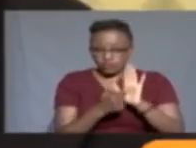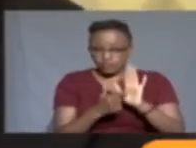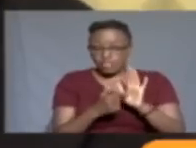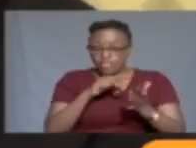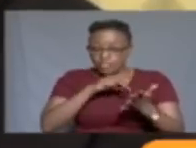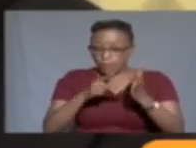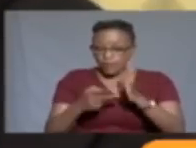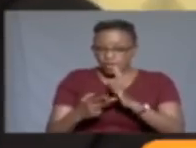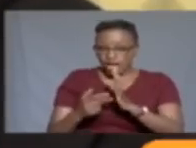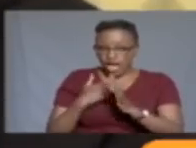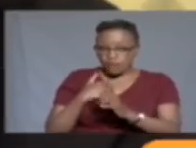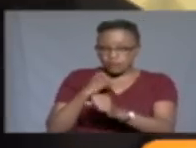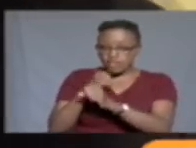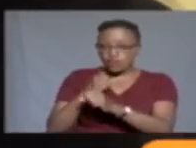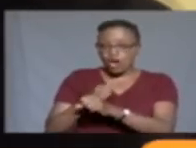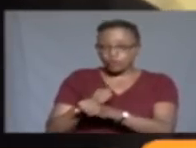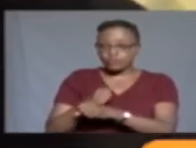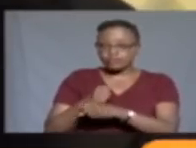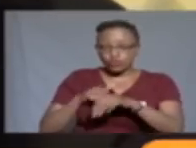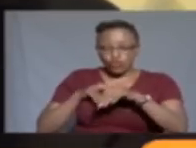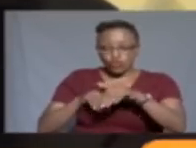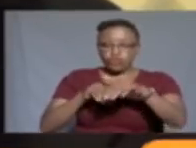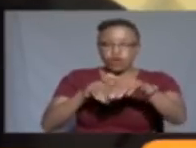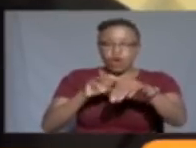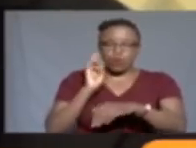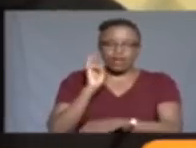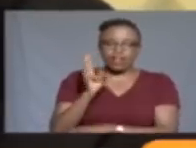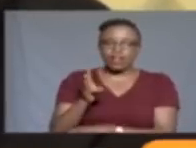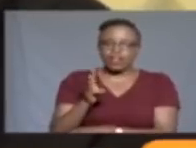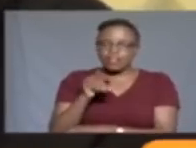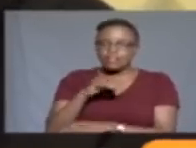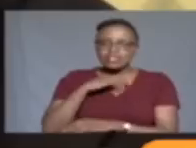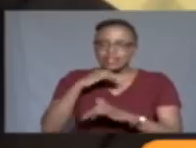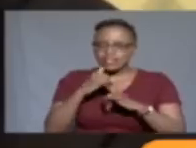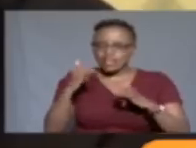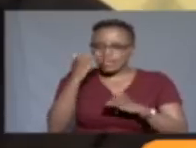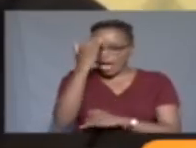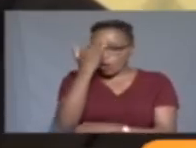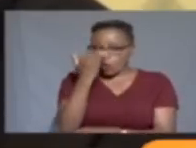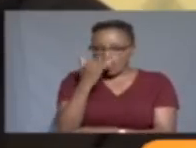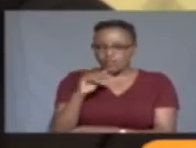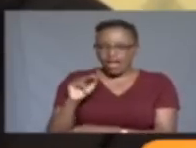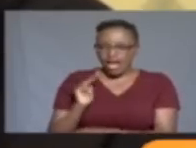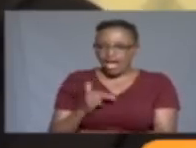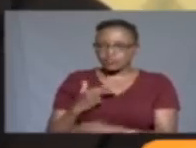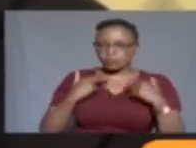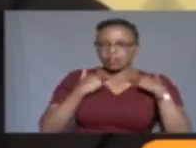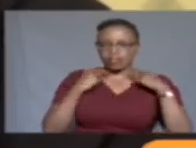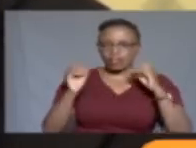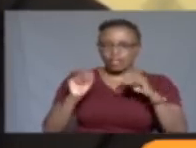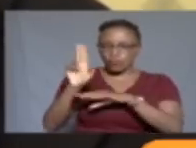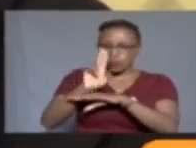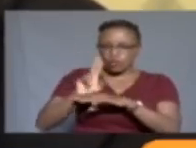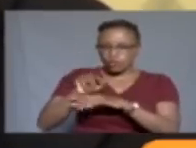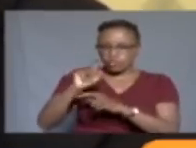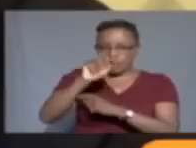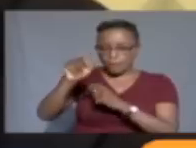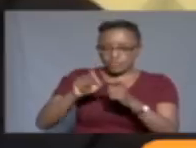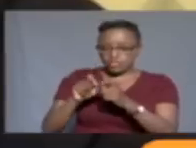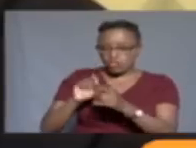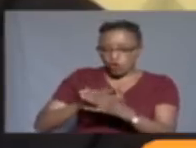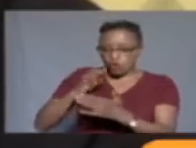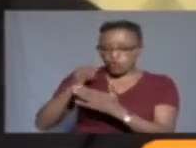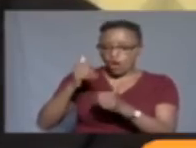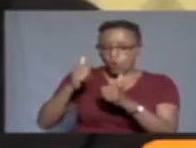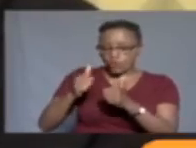projects have been raised, we'll make sure we comply with this deadline so that we are not caught off guard. We'll ensure we use these particular funds which we have